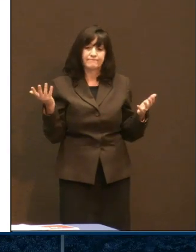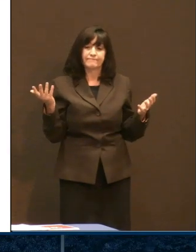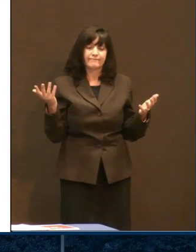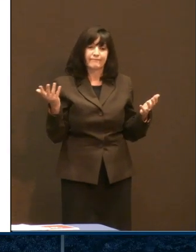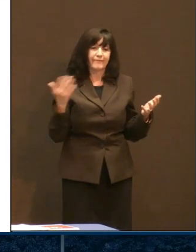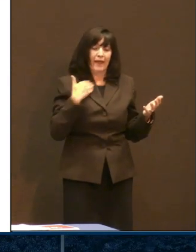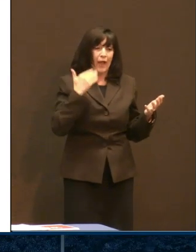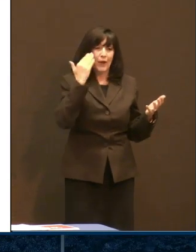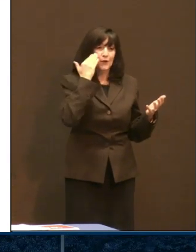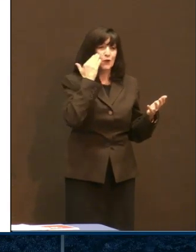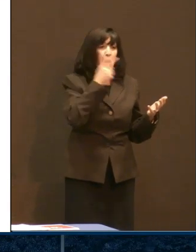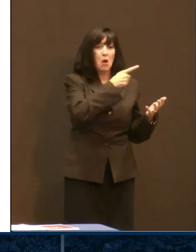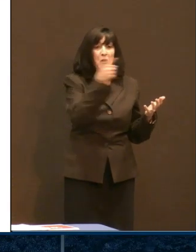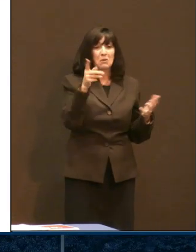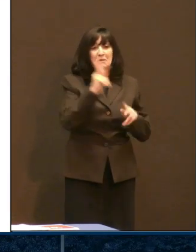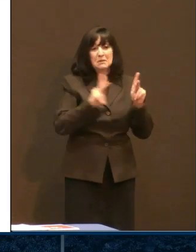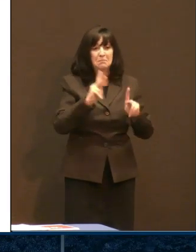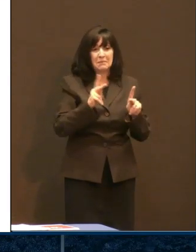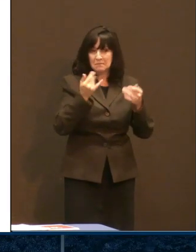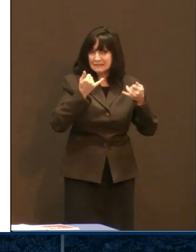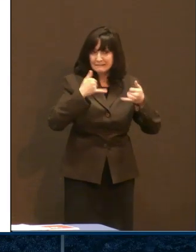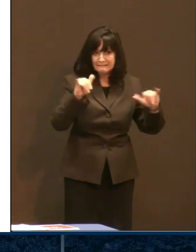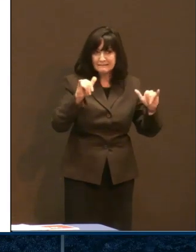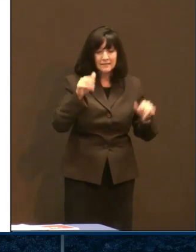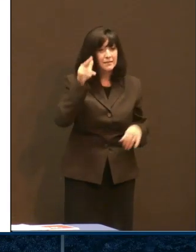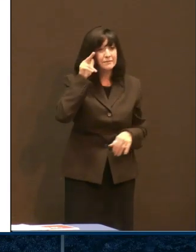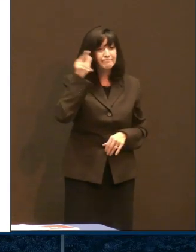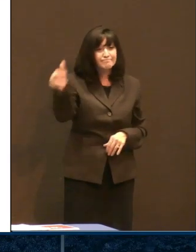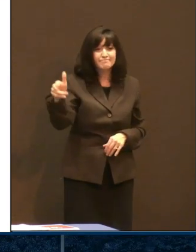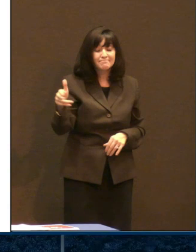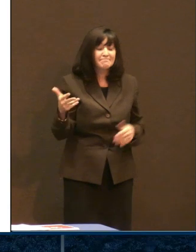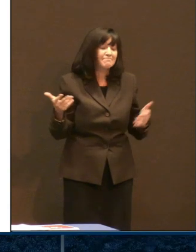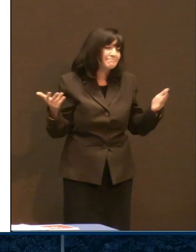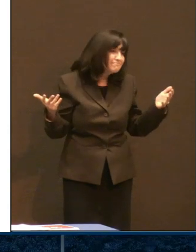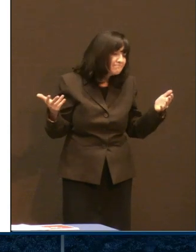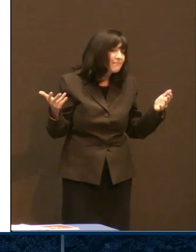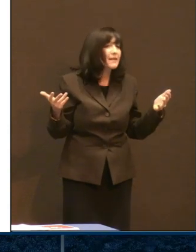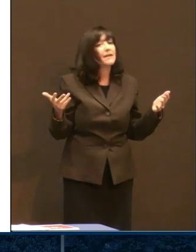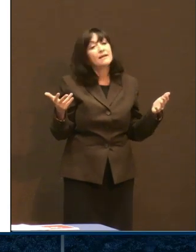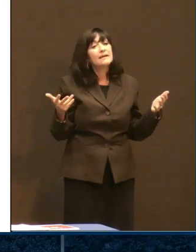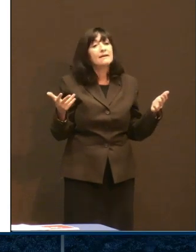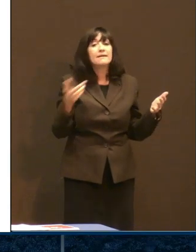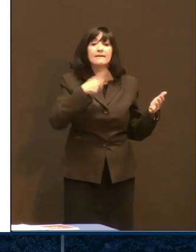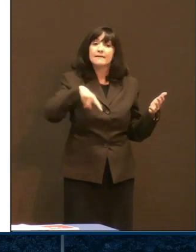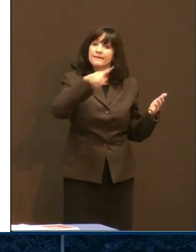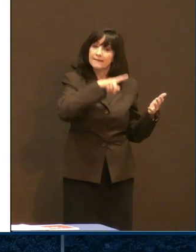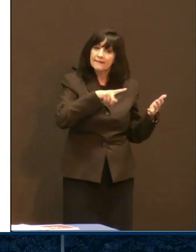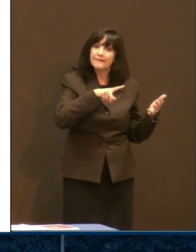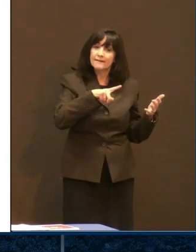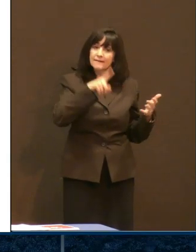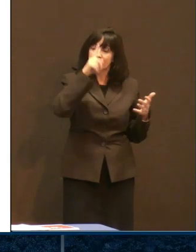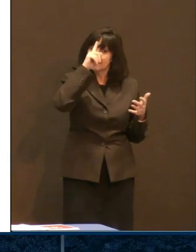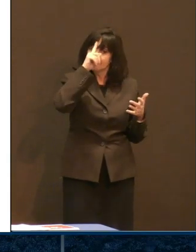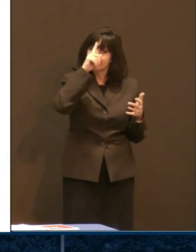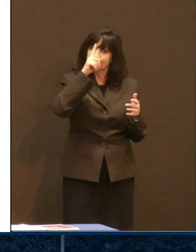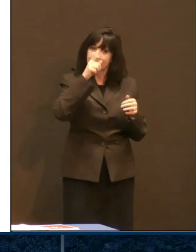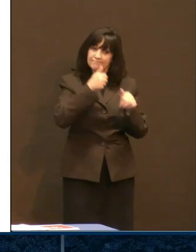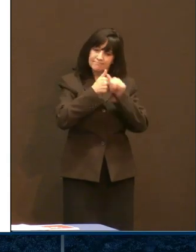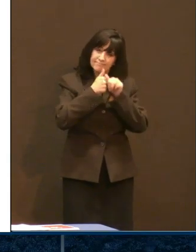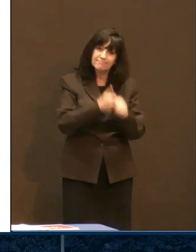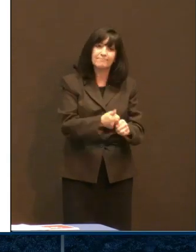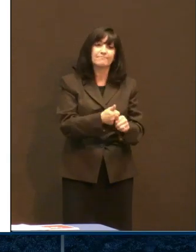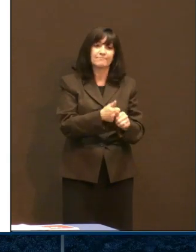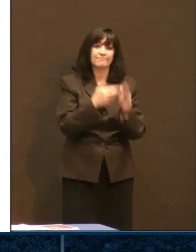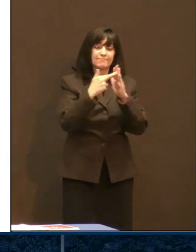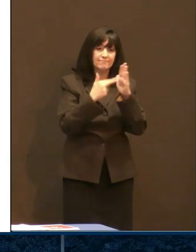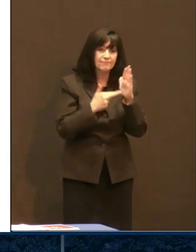very convincing to folks, but we're in this together. If we stick together, we really lean into it, we can get it out of